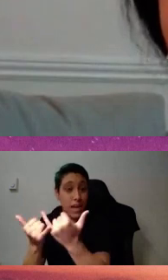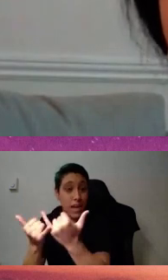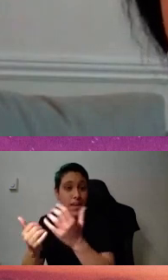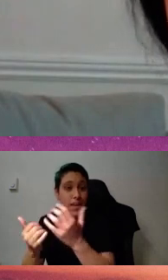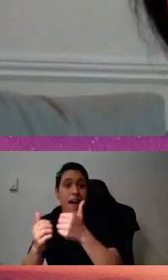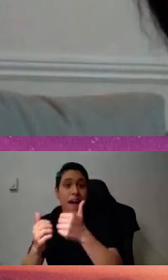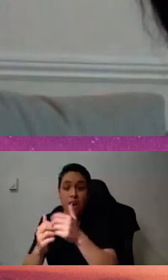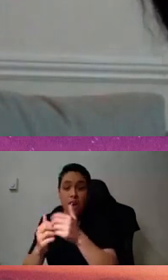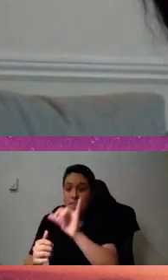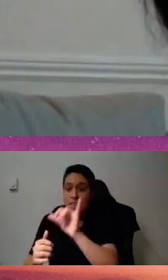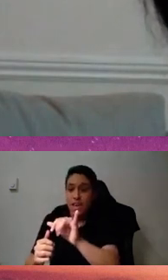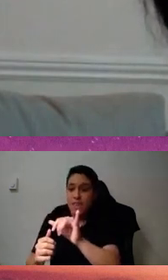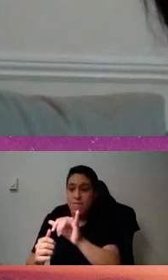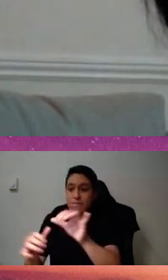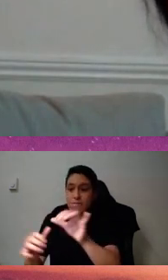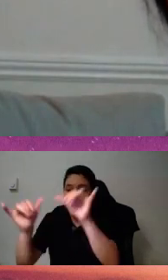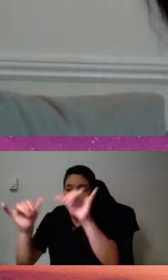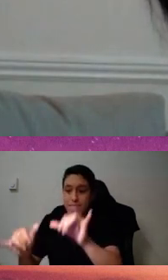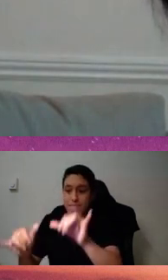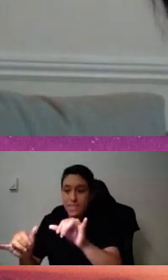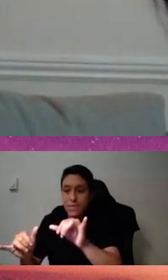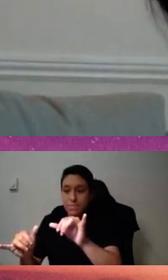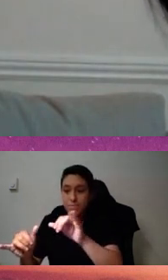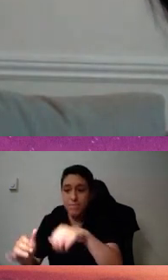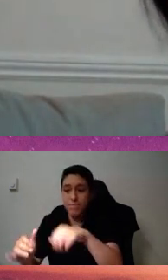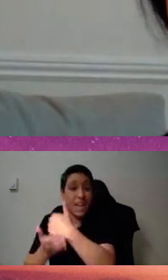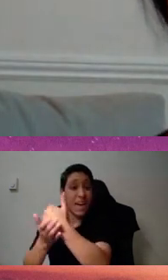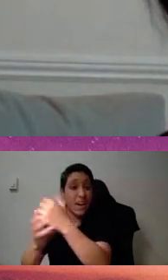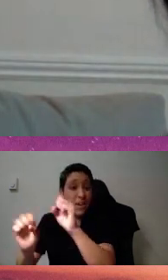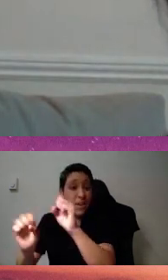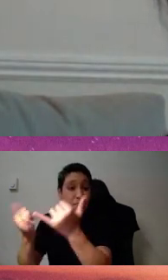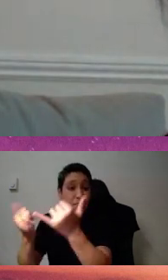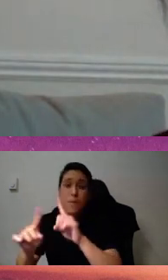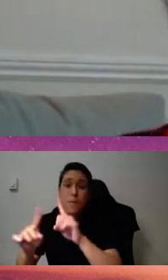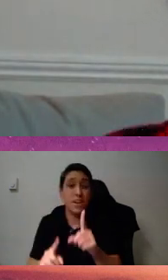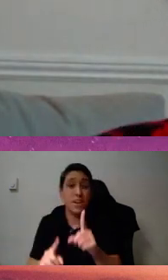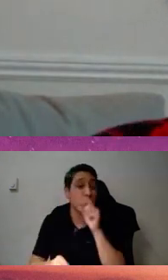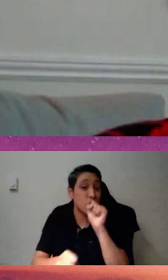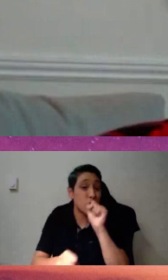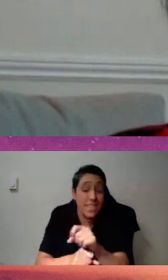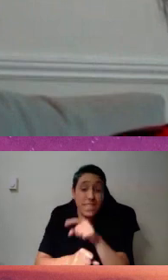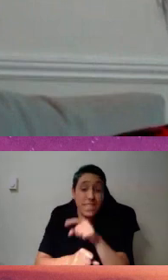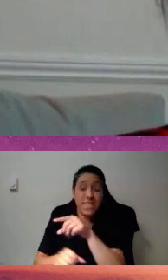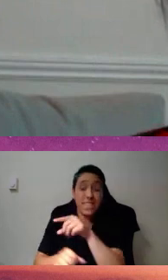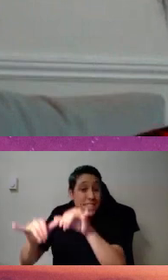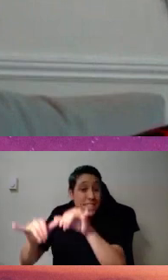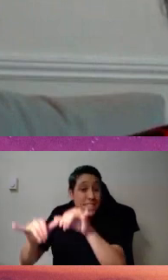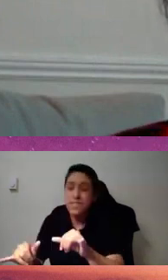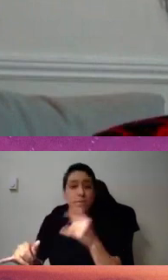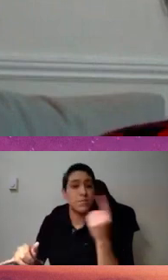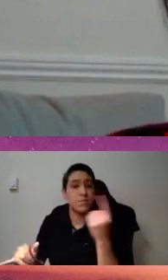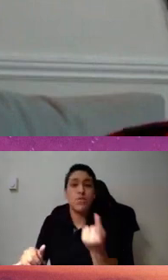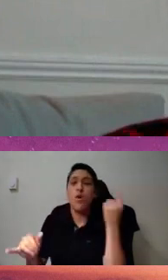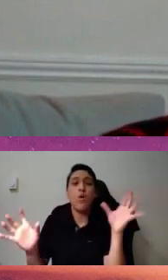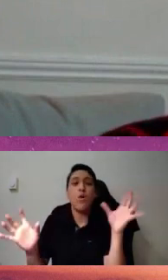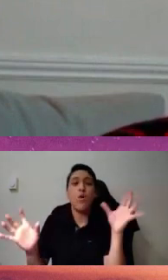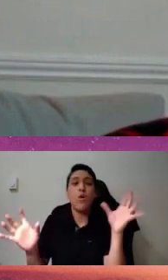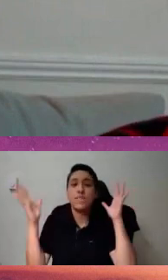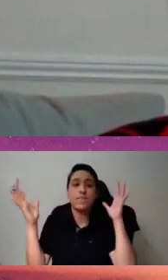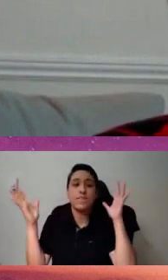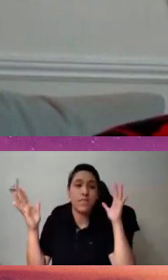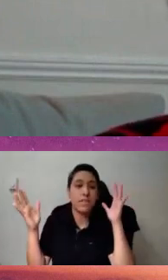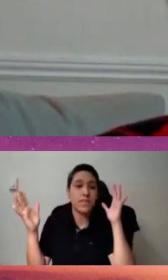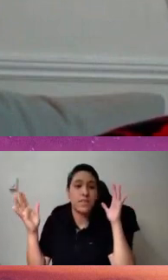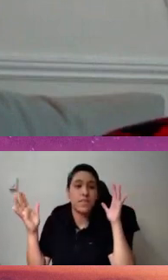is that colonialism has always been an act of violence and oppression. It has done the violent work towards erasure and